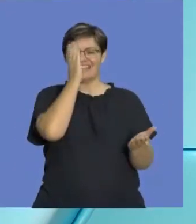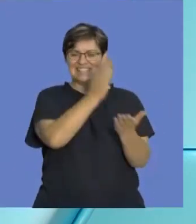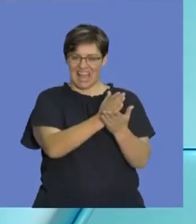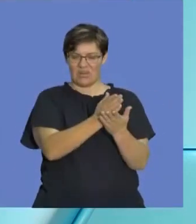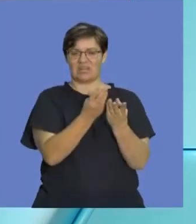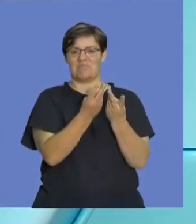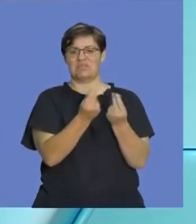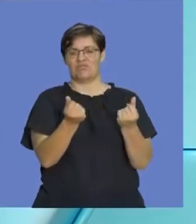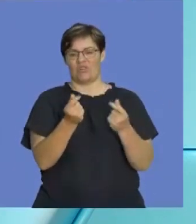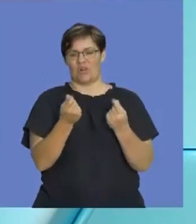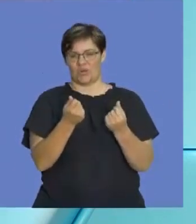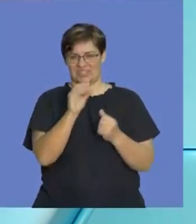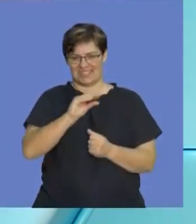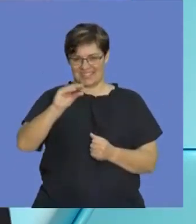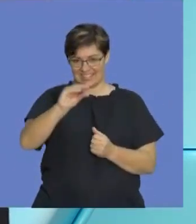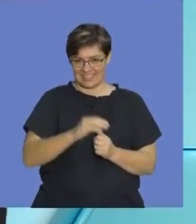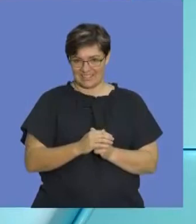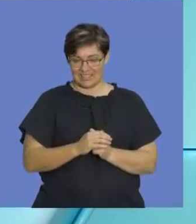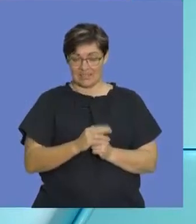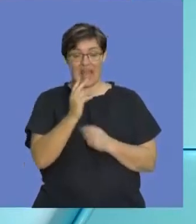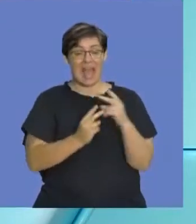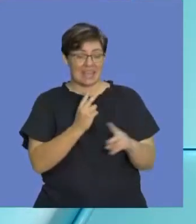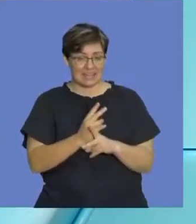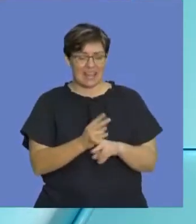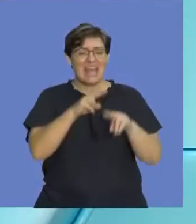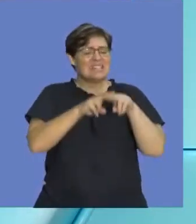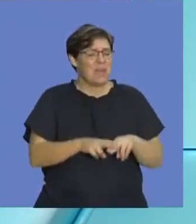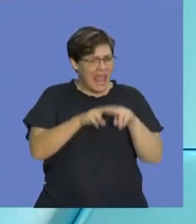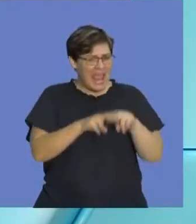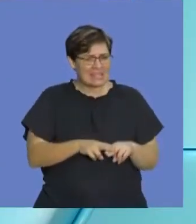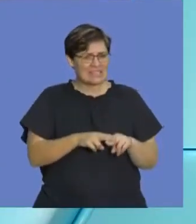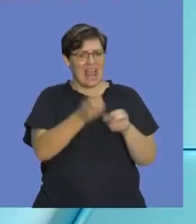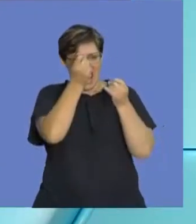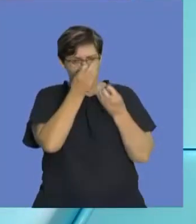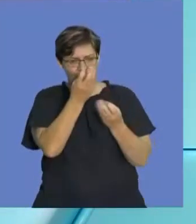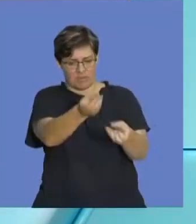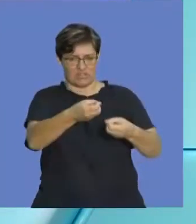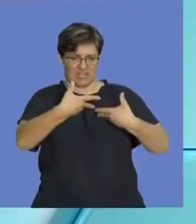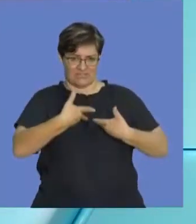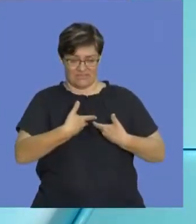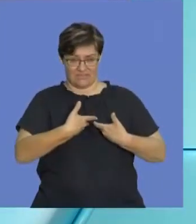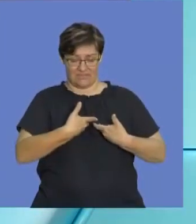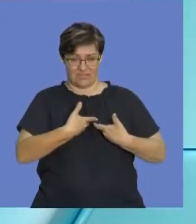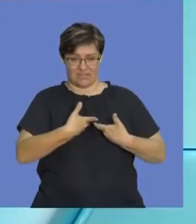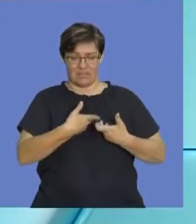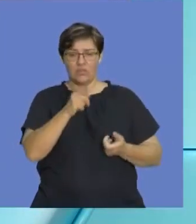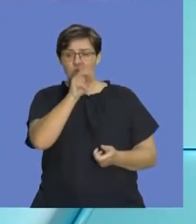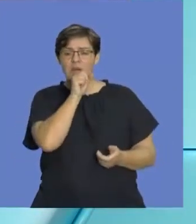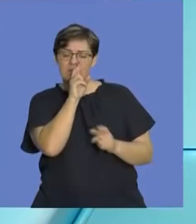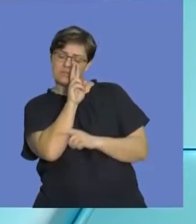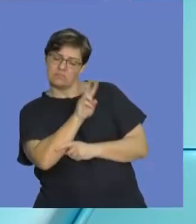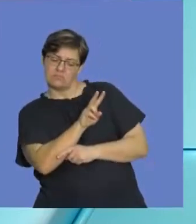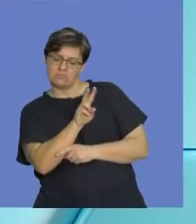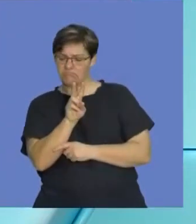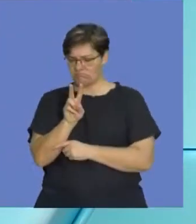the direct material cost component. I repeat, depending on the information that is provided to you, you need